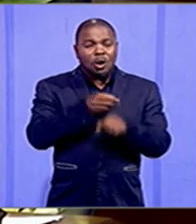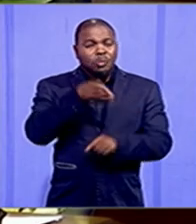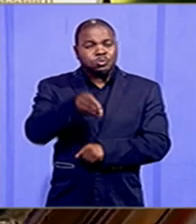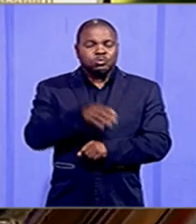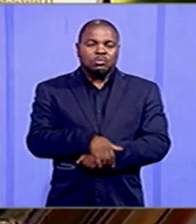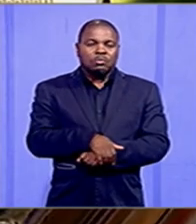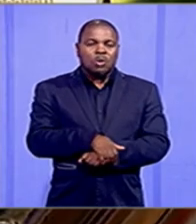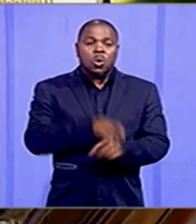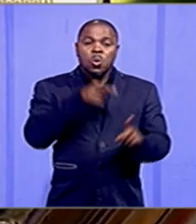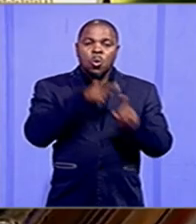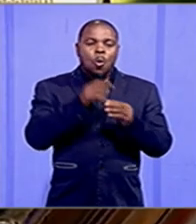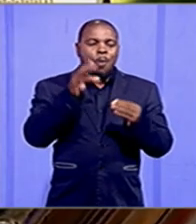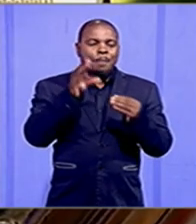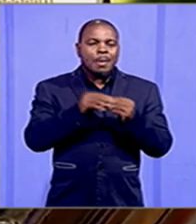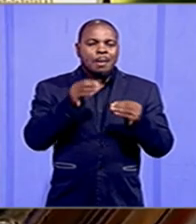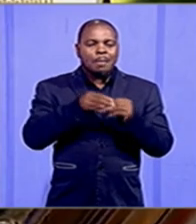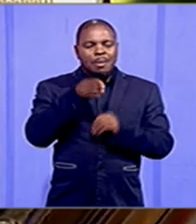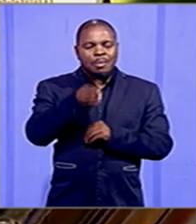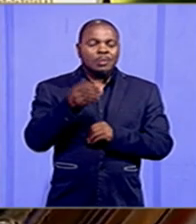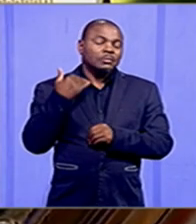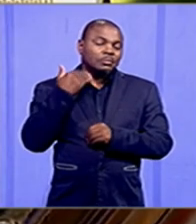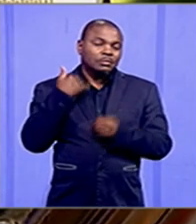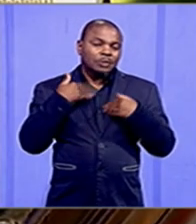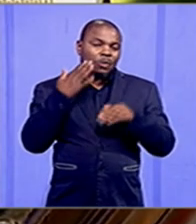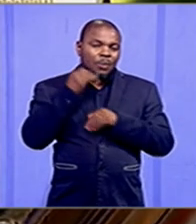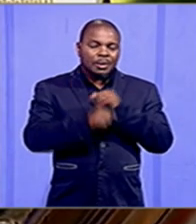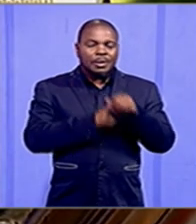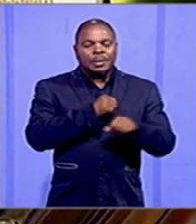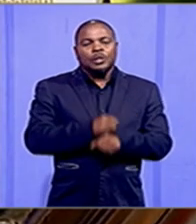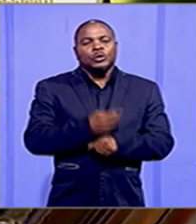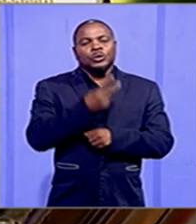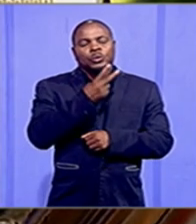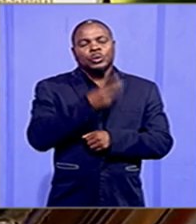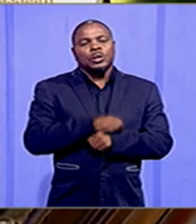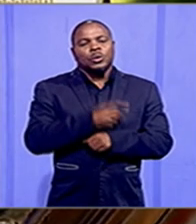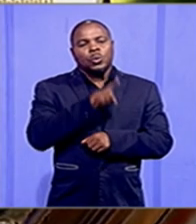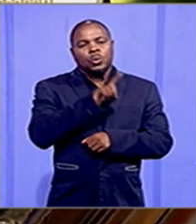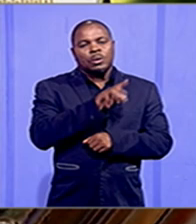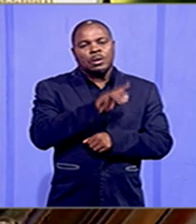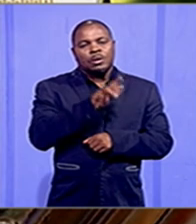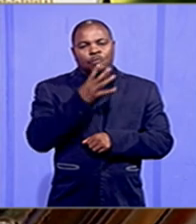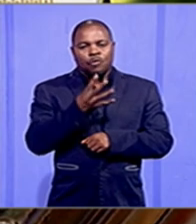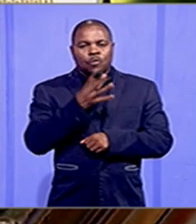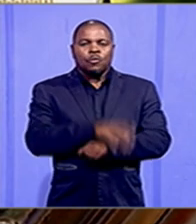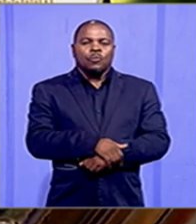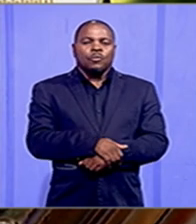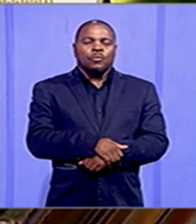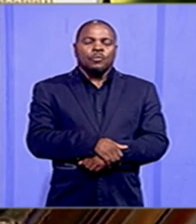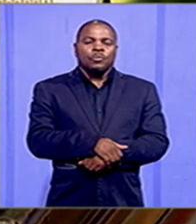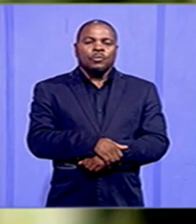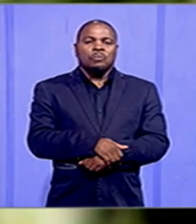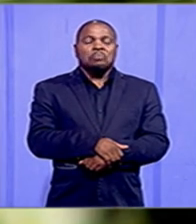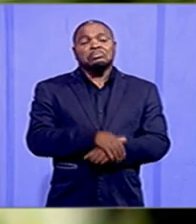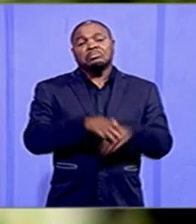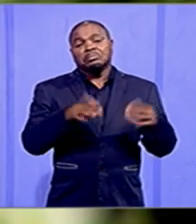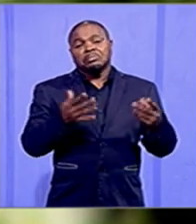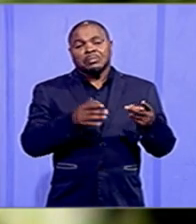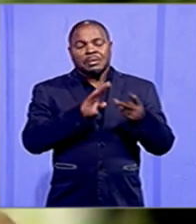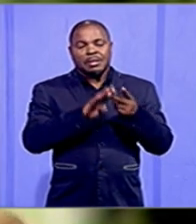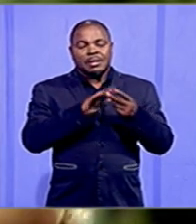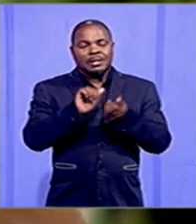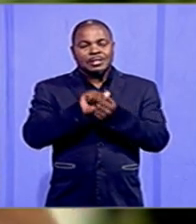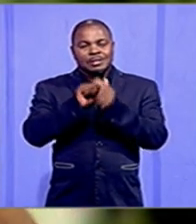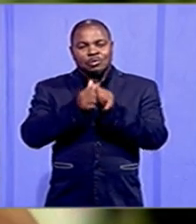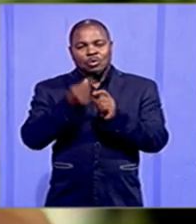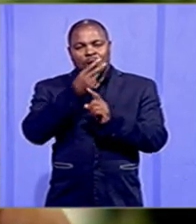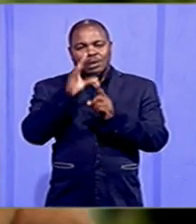li eba sito hotloa kasile mo saseke de ma kholo arubung ma shuma arubungana le mezwe mine. Le tona la di papa di